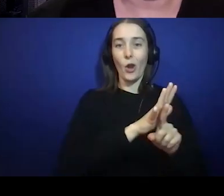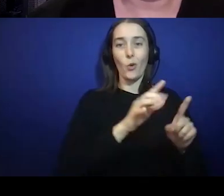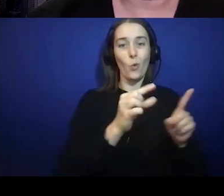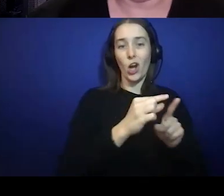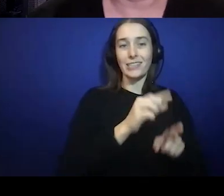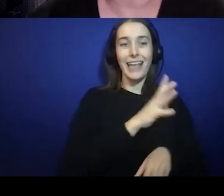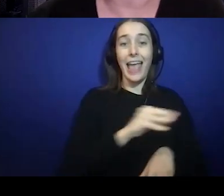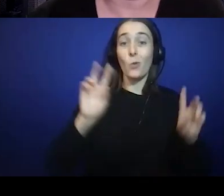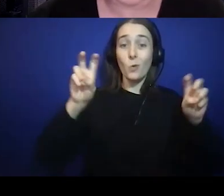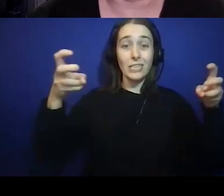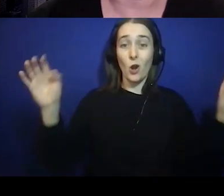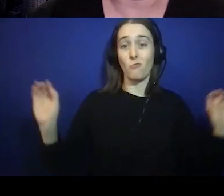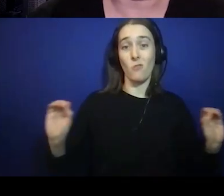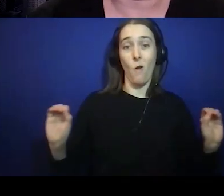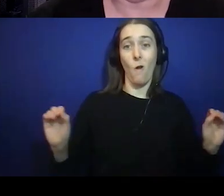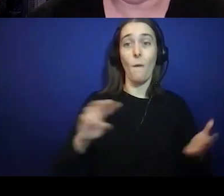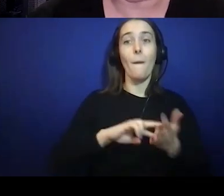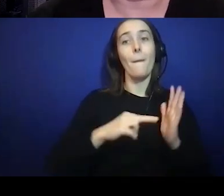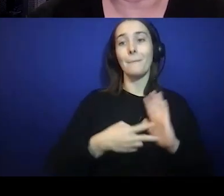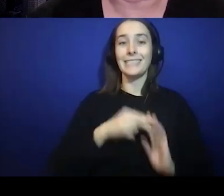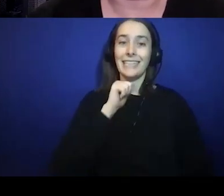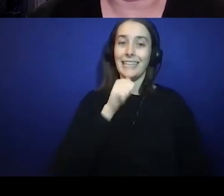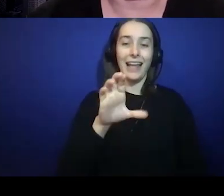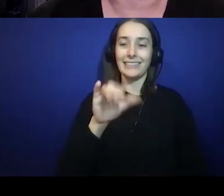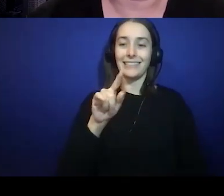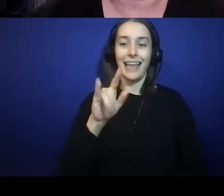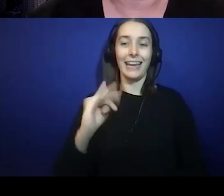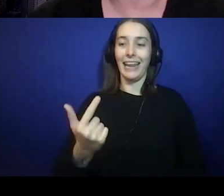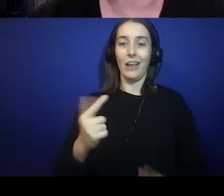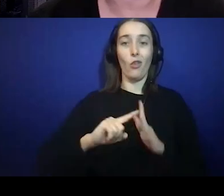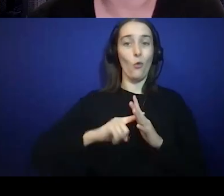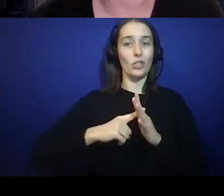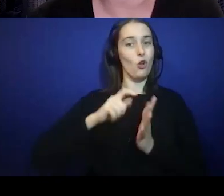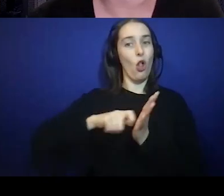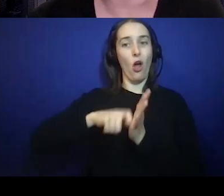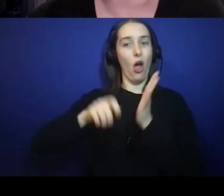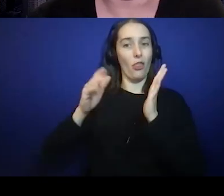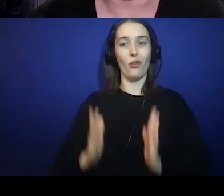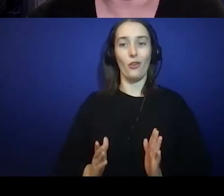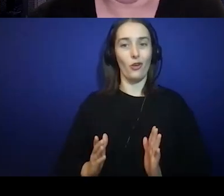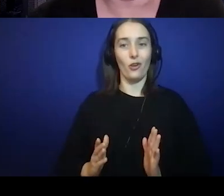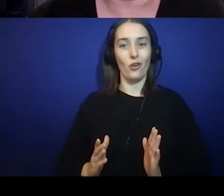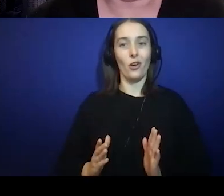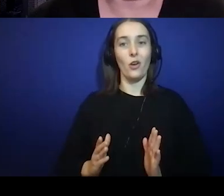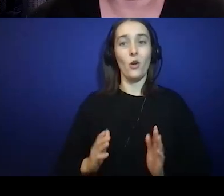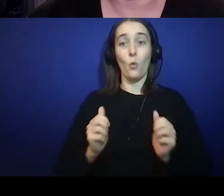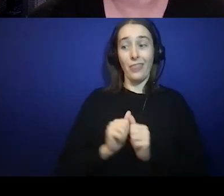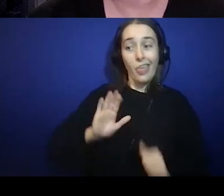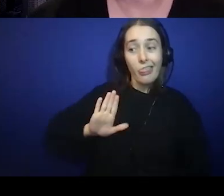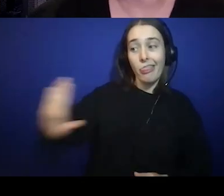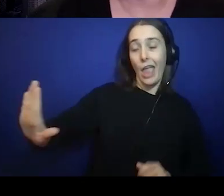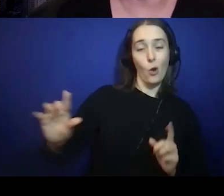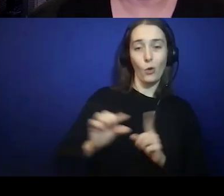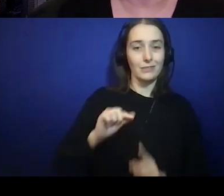marks, the student wouldn't be citing the original author or crediting the author with the particular words that the original author